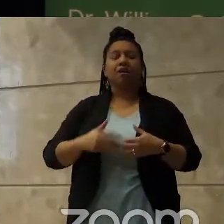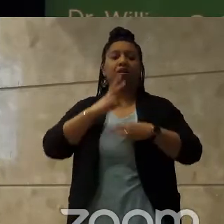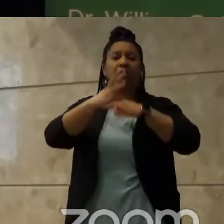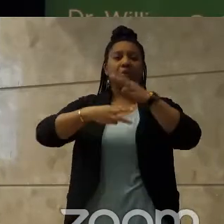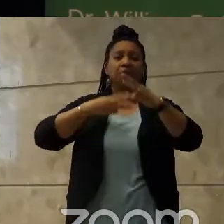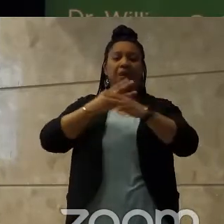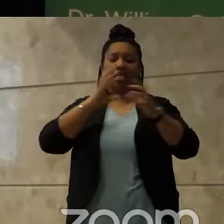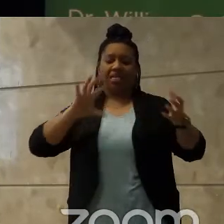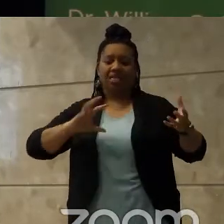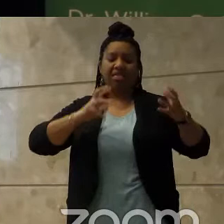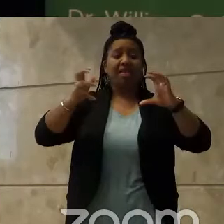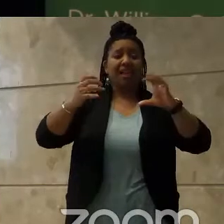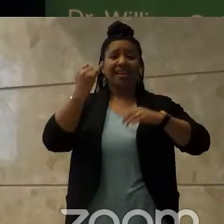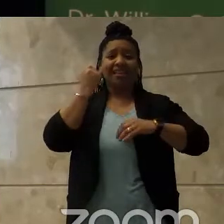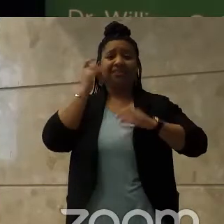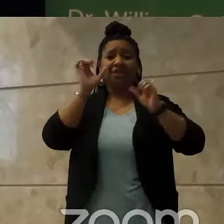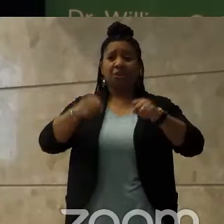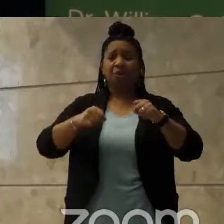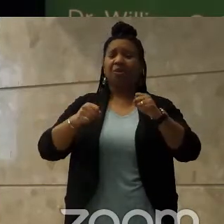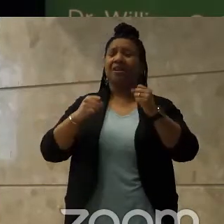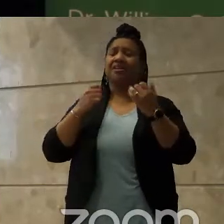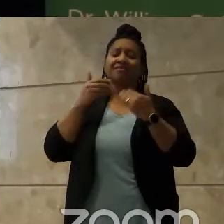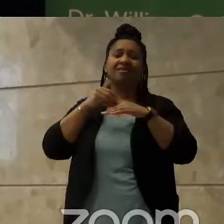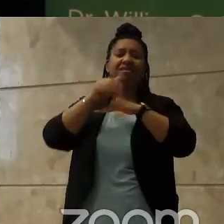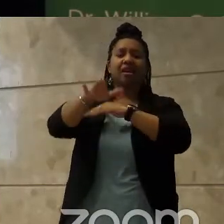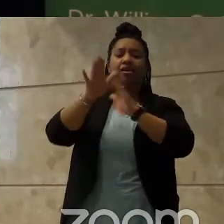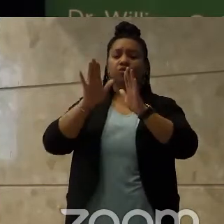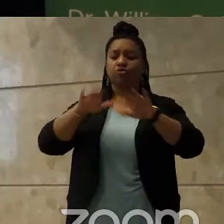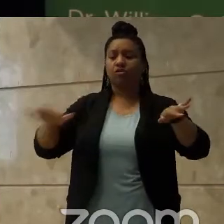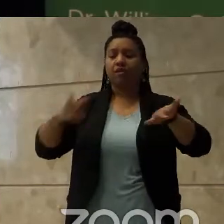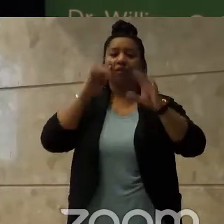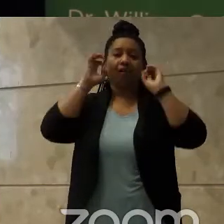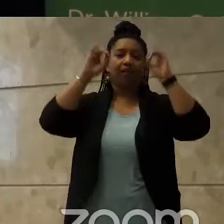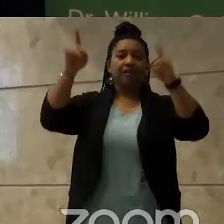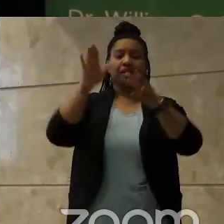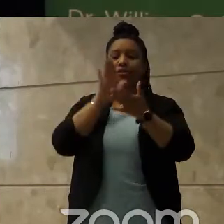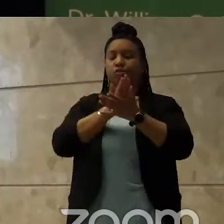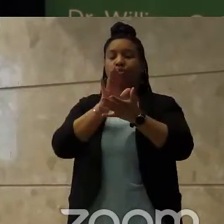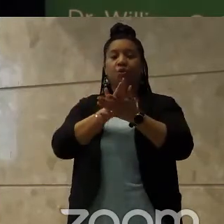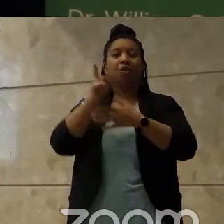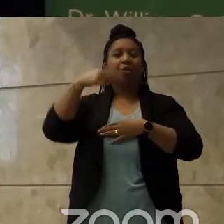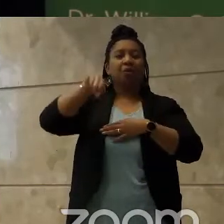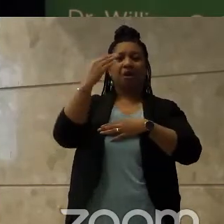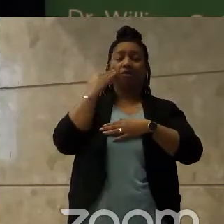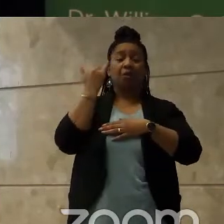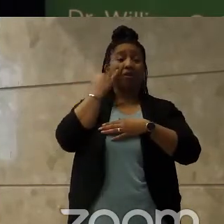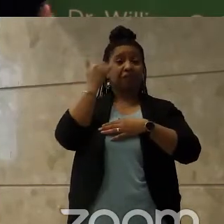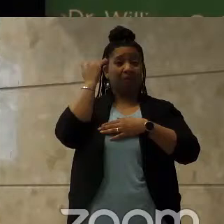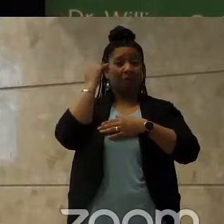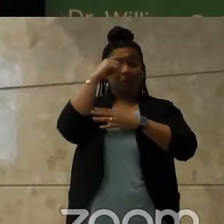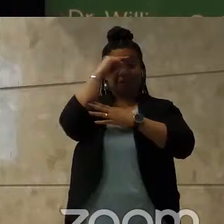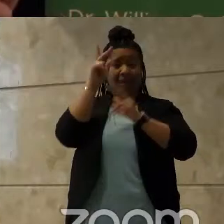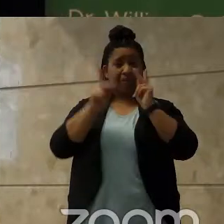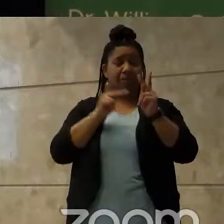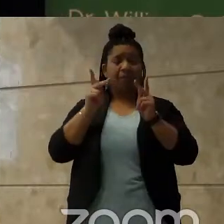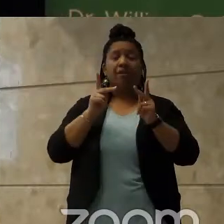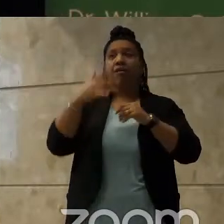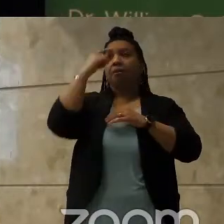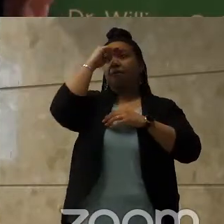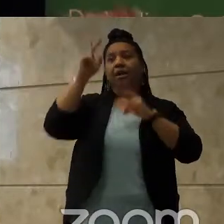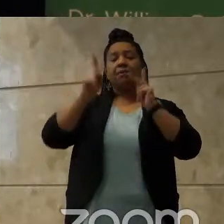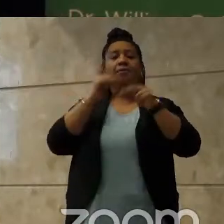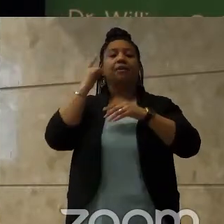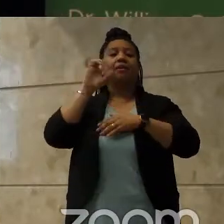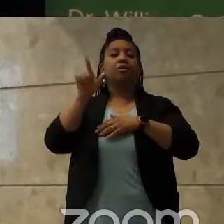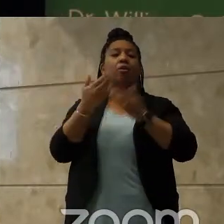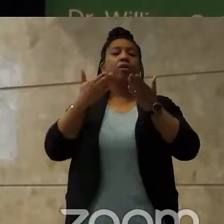can send your baby for an education, and we know anyone who knows anybody Black knows that Black folks think that the only